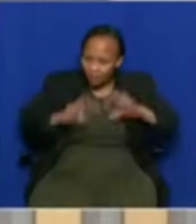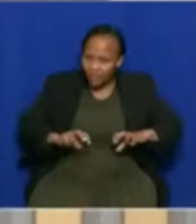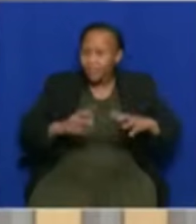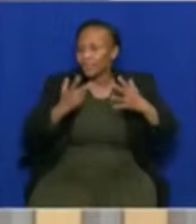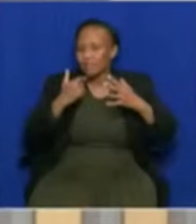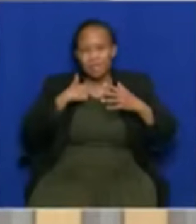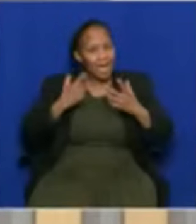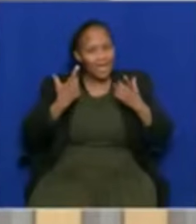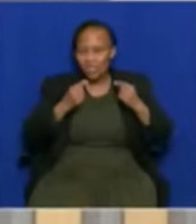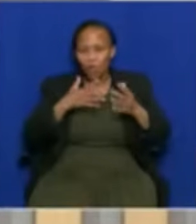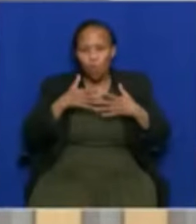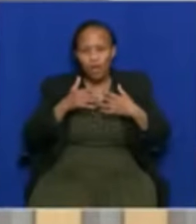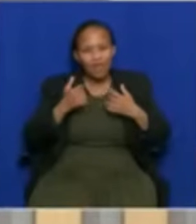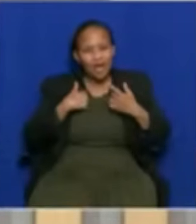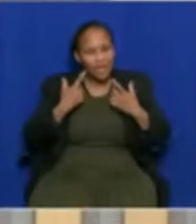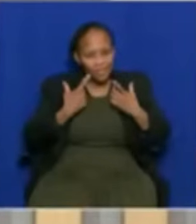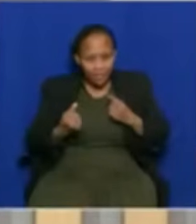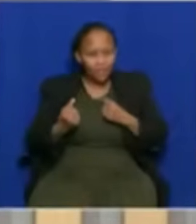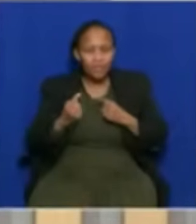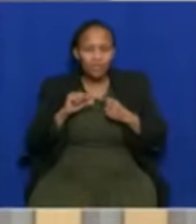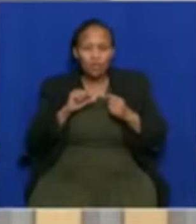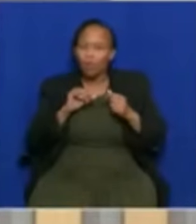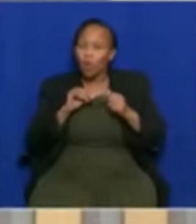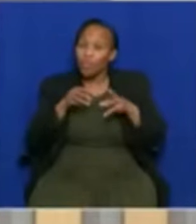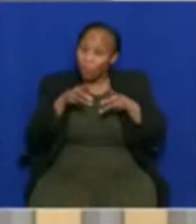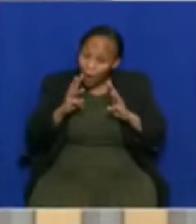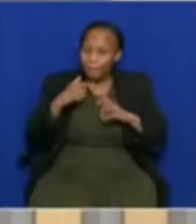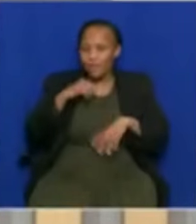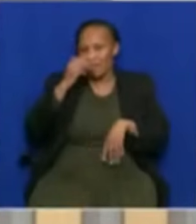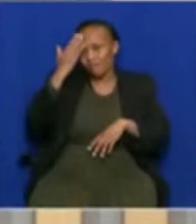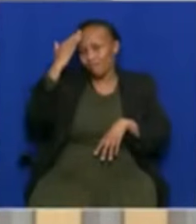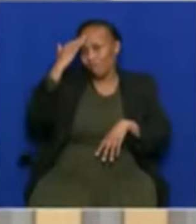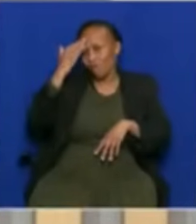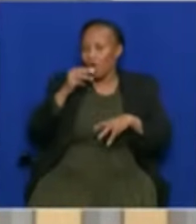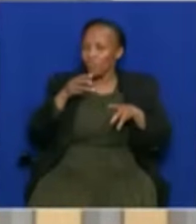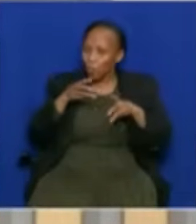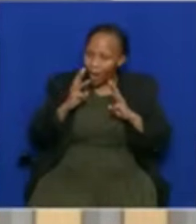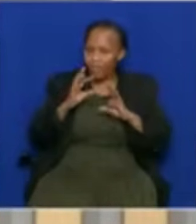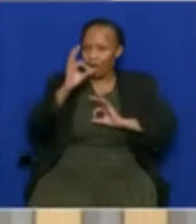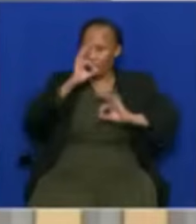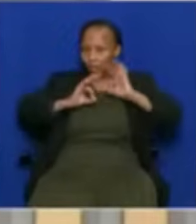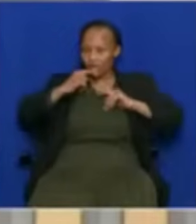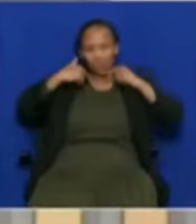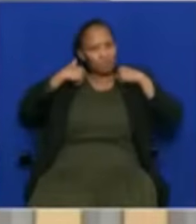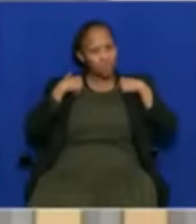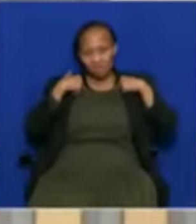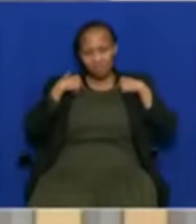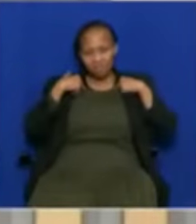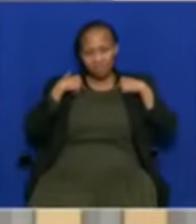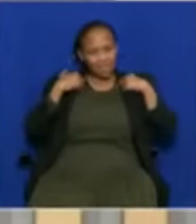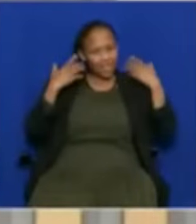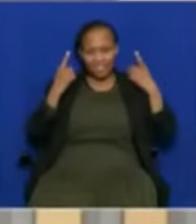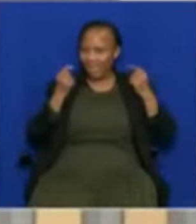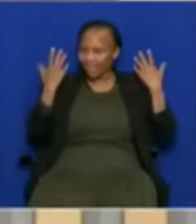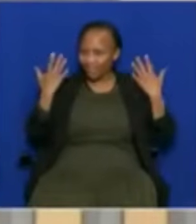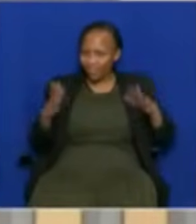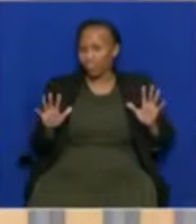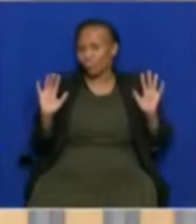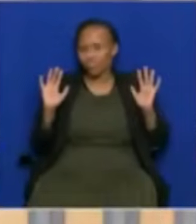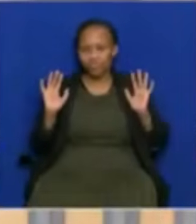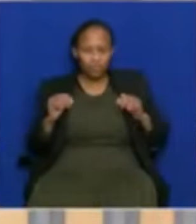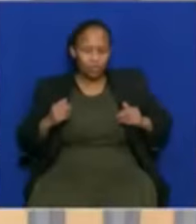what I know and according to how I'm briefed, and I've done it. Thank you. Yeah, I